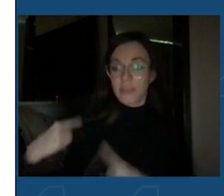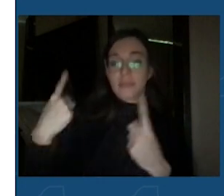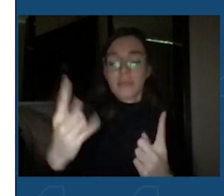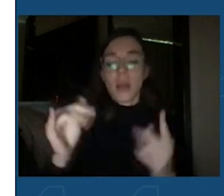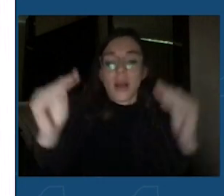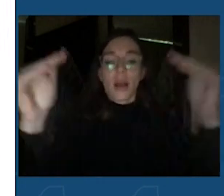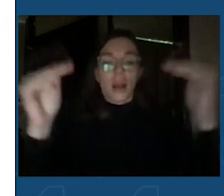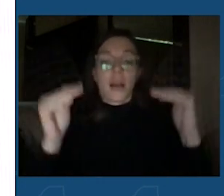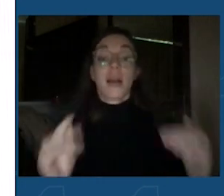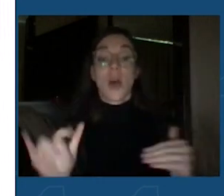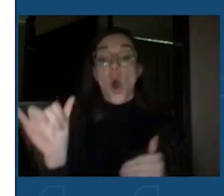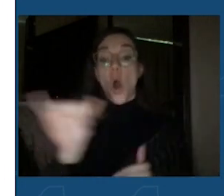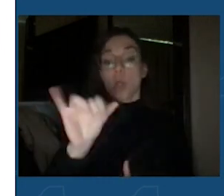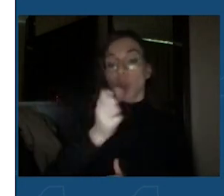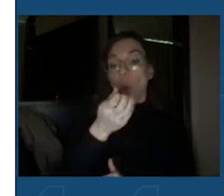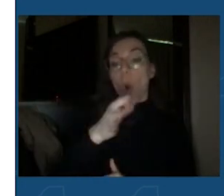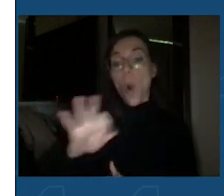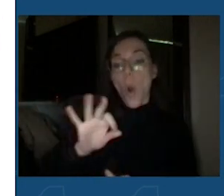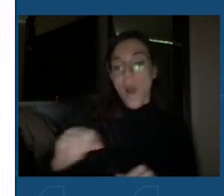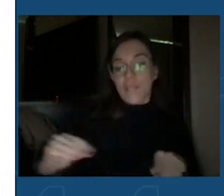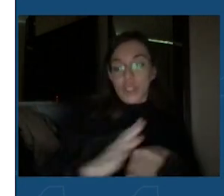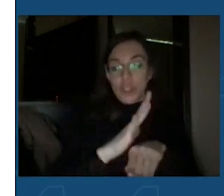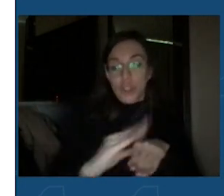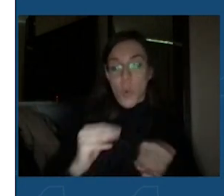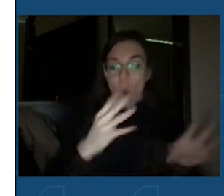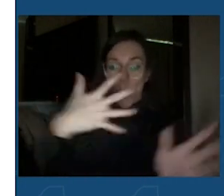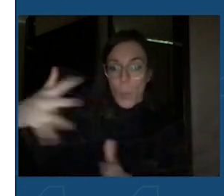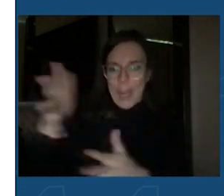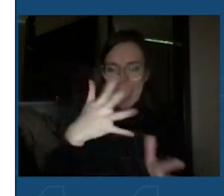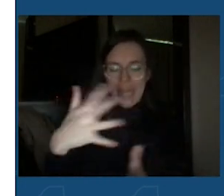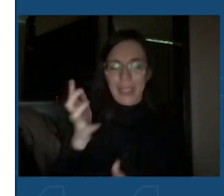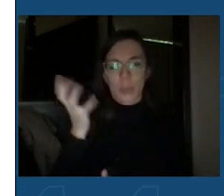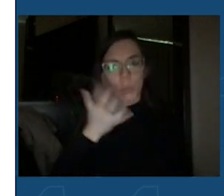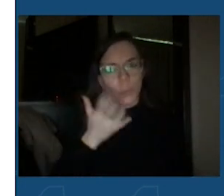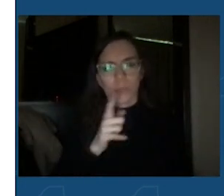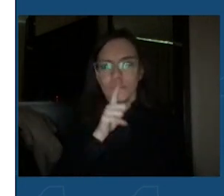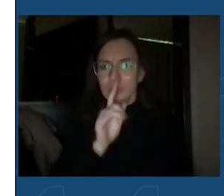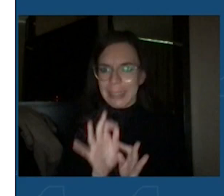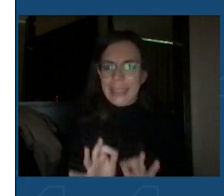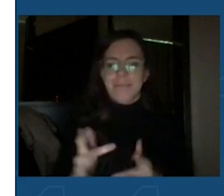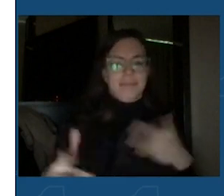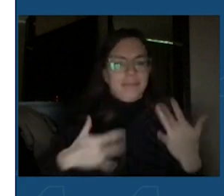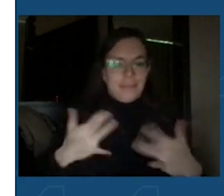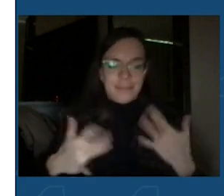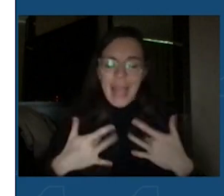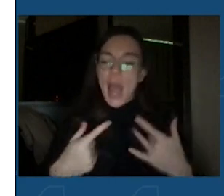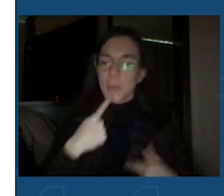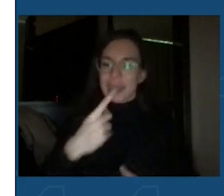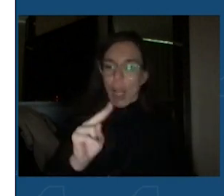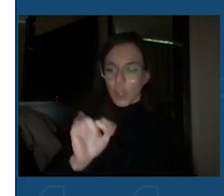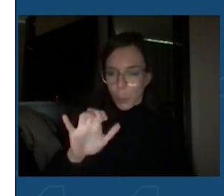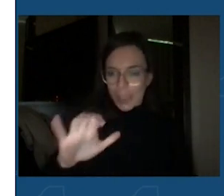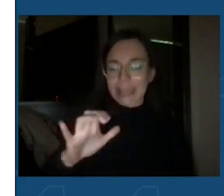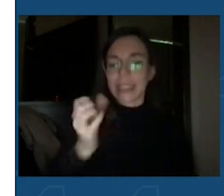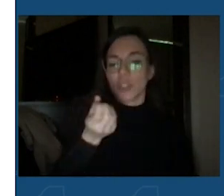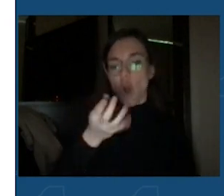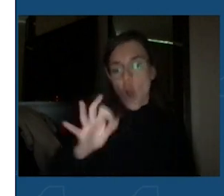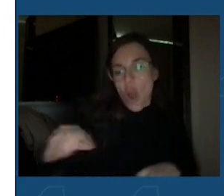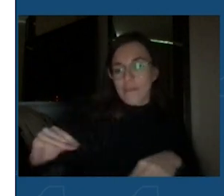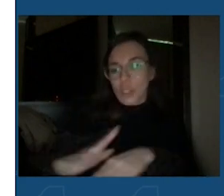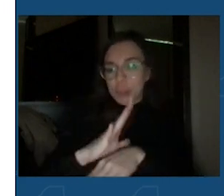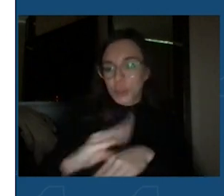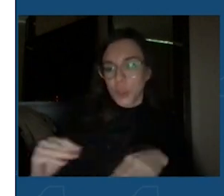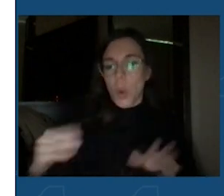exciting. I have declared, therefore it will be, that New York State is the offshore wind capital of the world. Maybe Europe has another question, but certainly in our